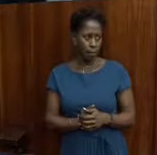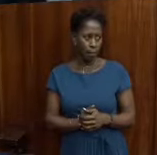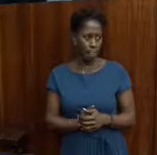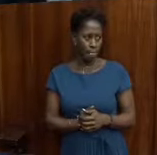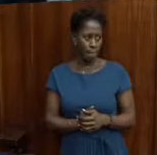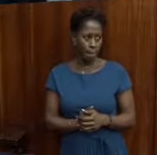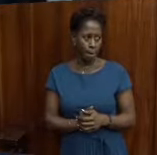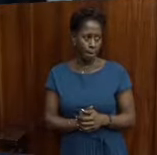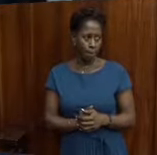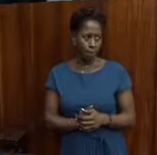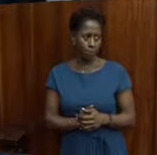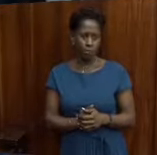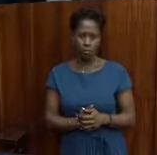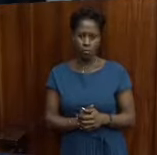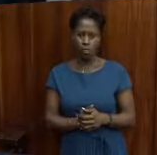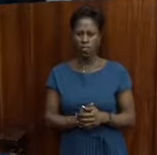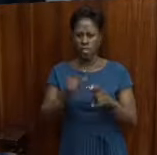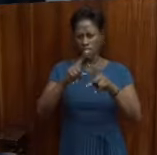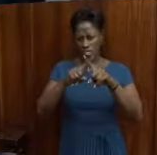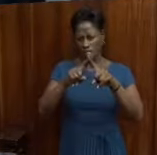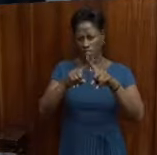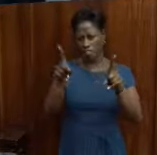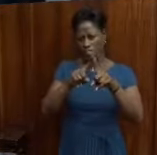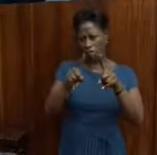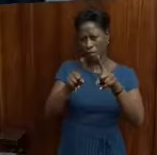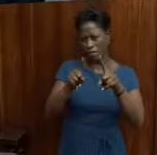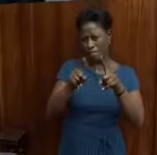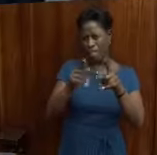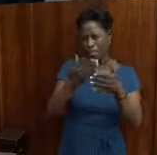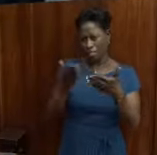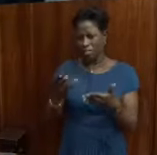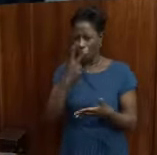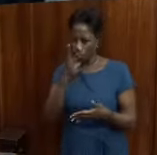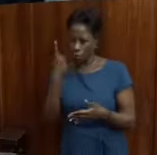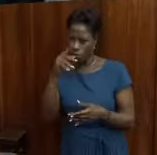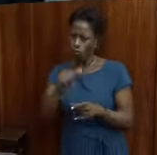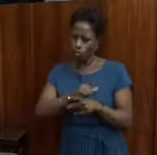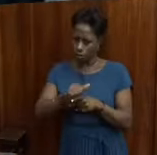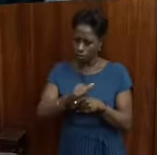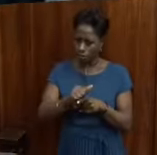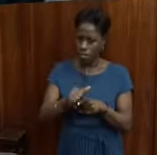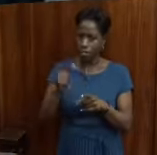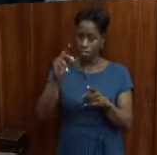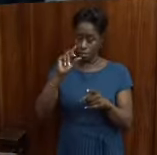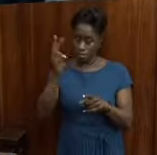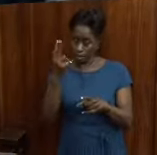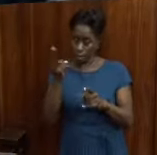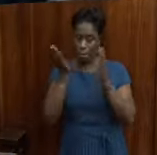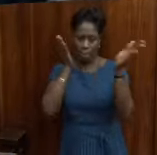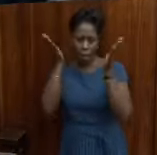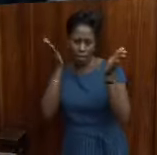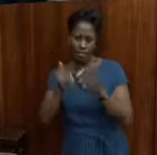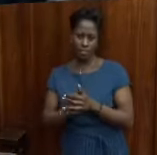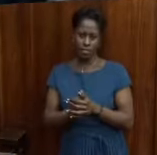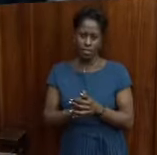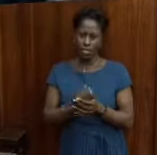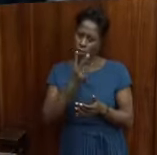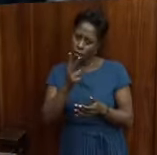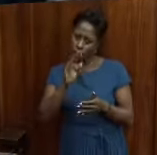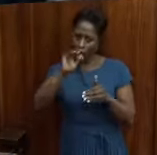of international standards and best practices. Marketing, to include market research, assistance with branding and